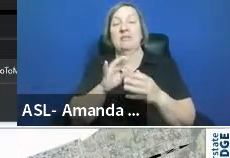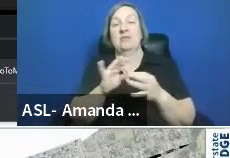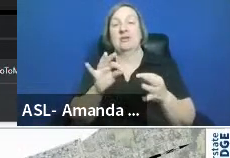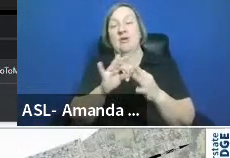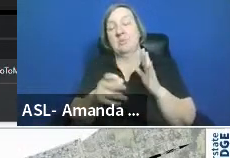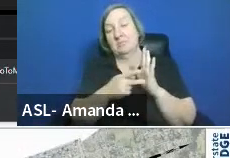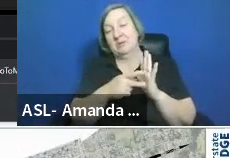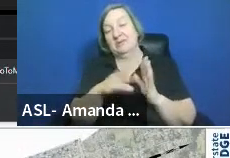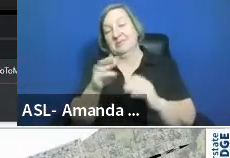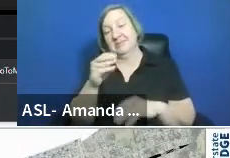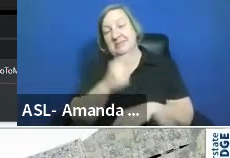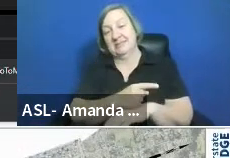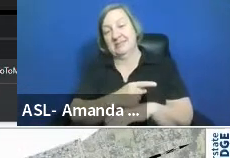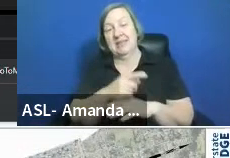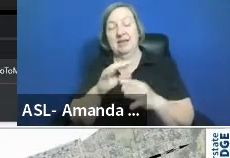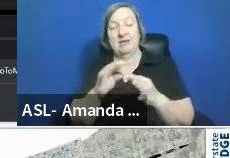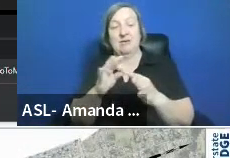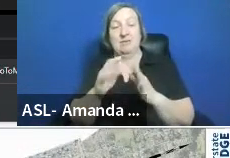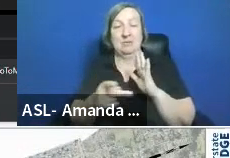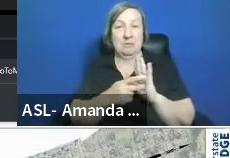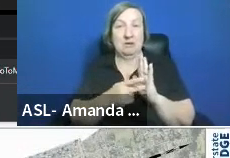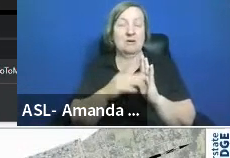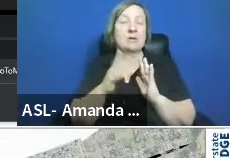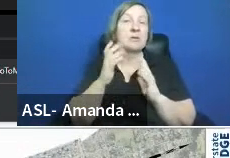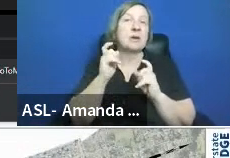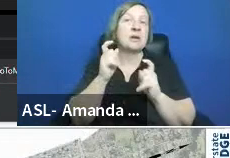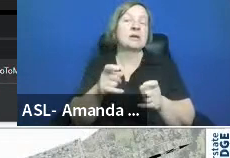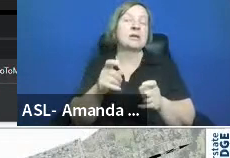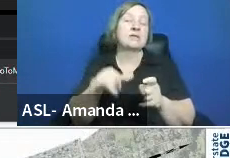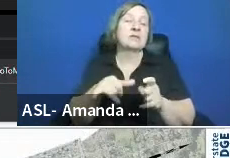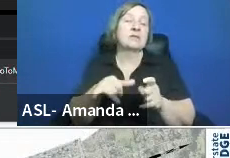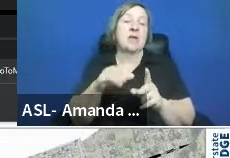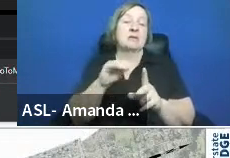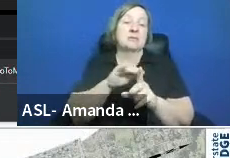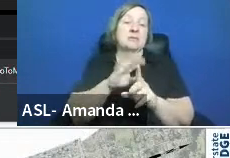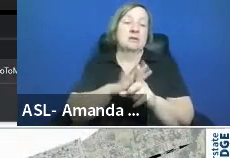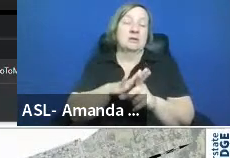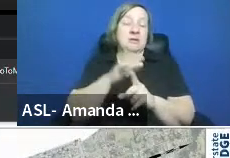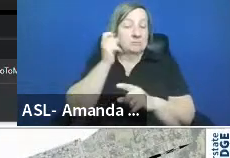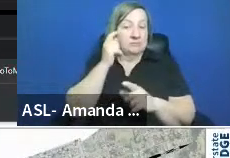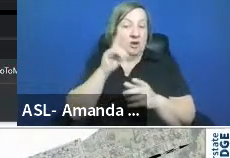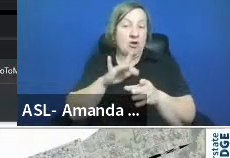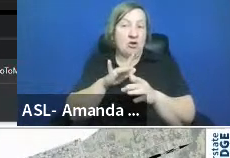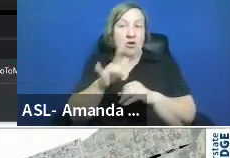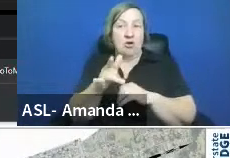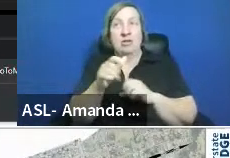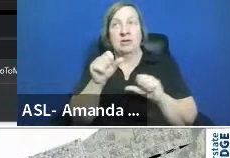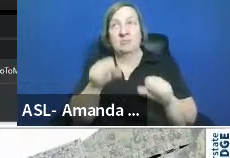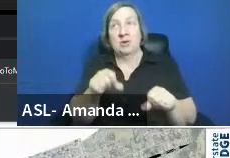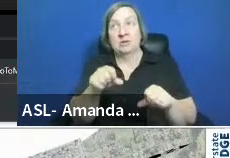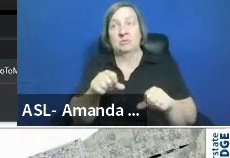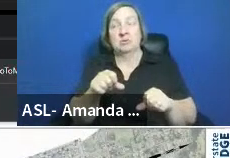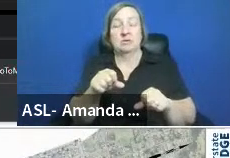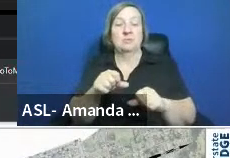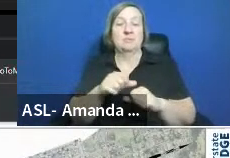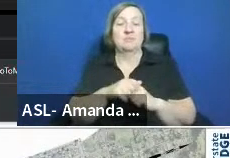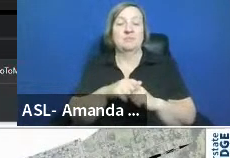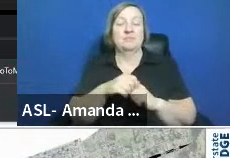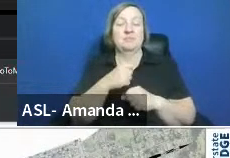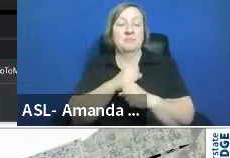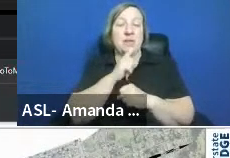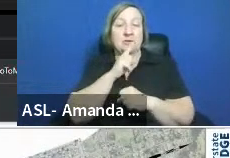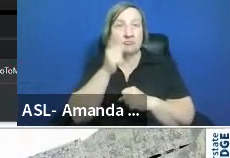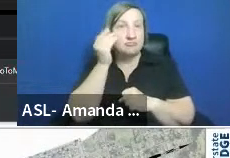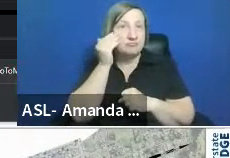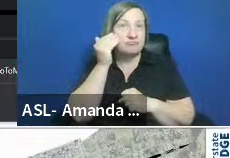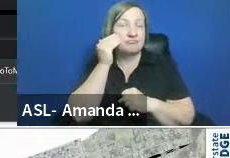comment period, we want to give you that orientation early and as early as possible to want to get you oriented, get you